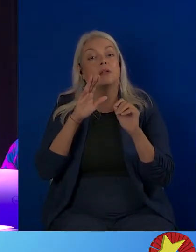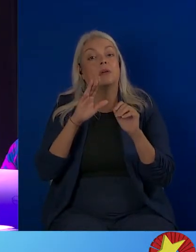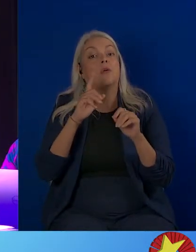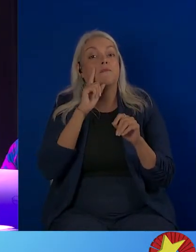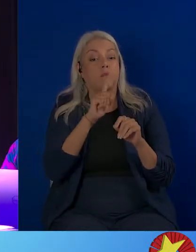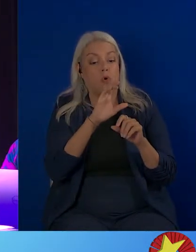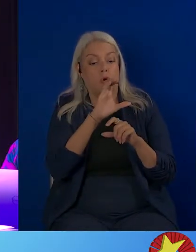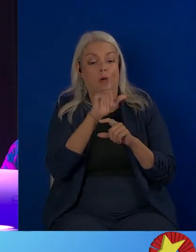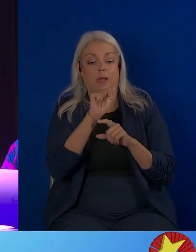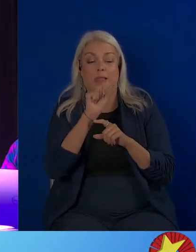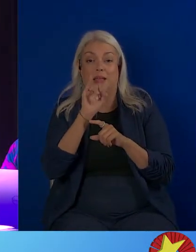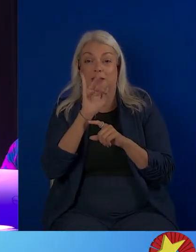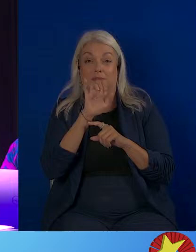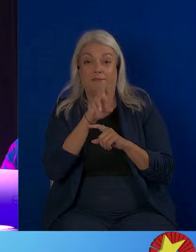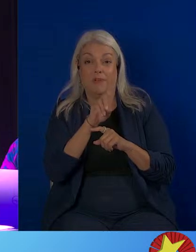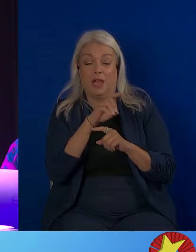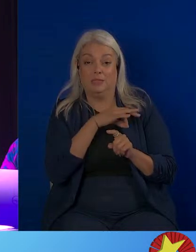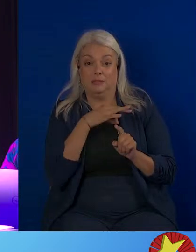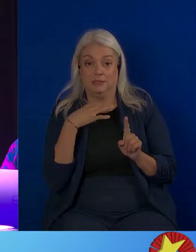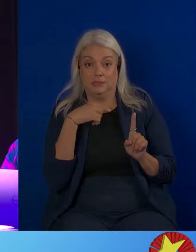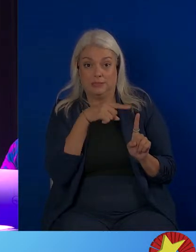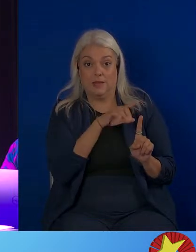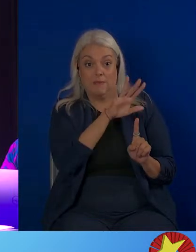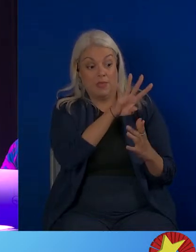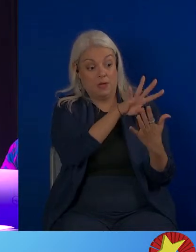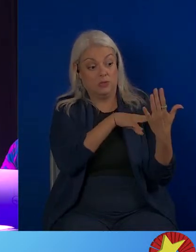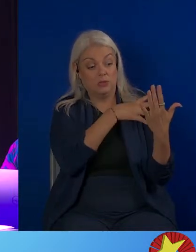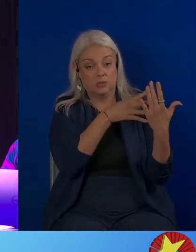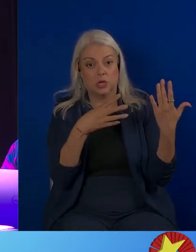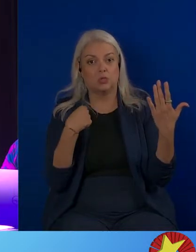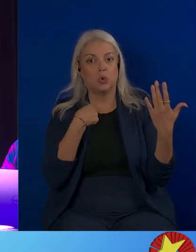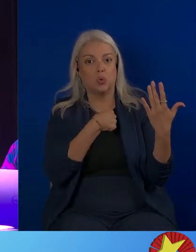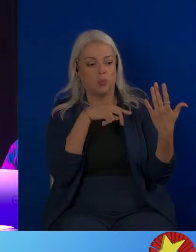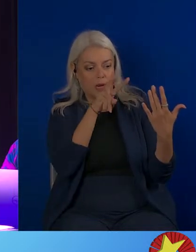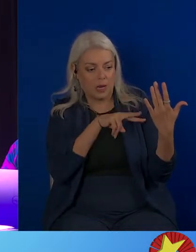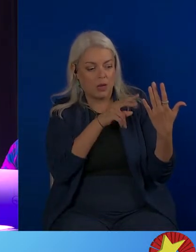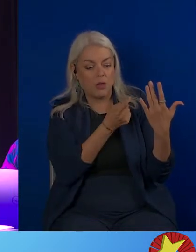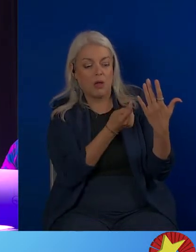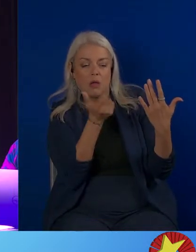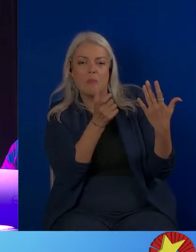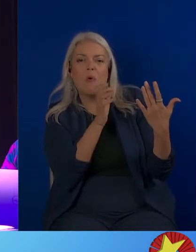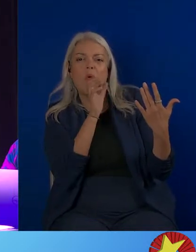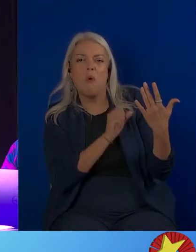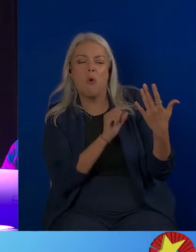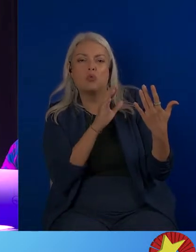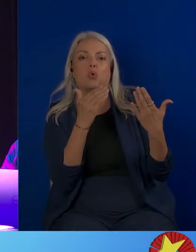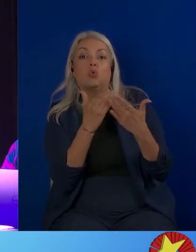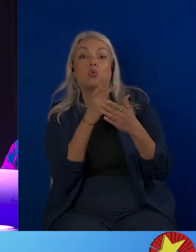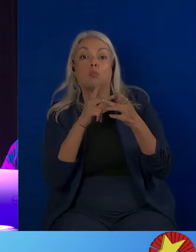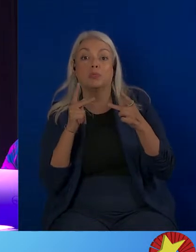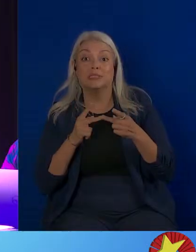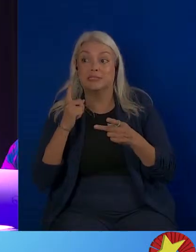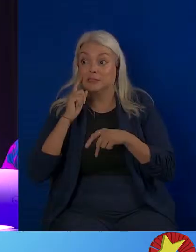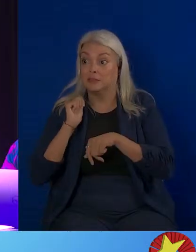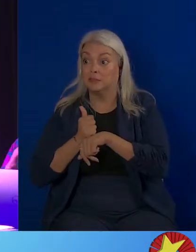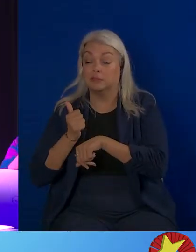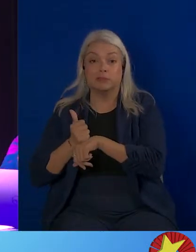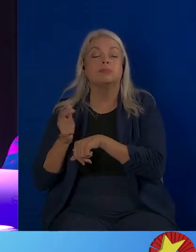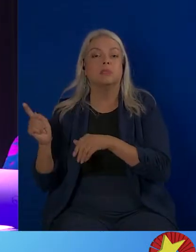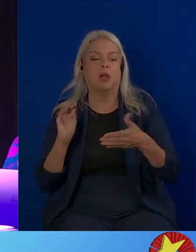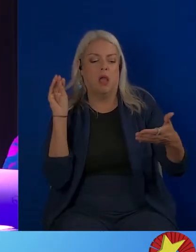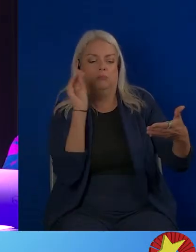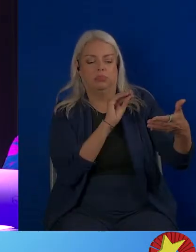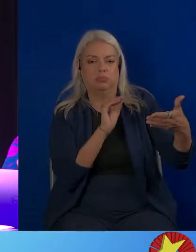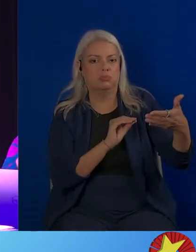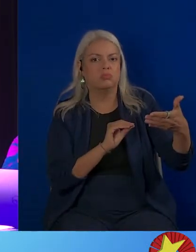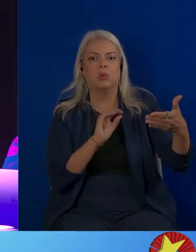salary schedule, we are either removing old or adding new position classification titles. No